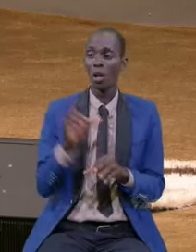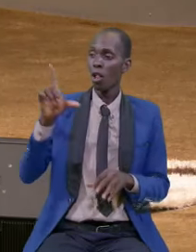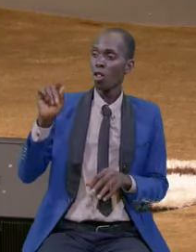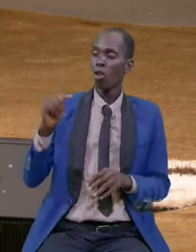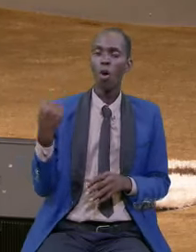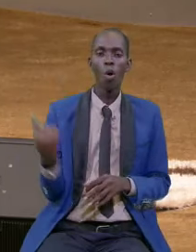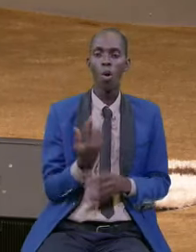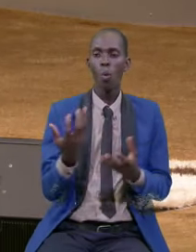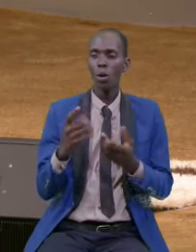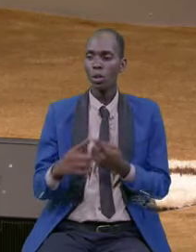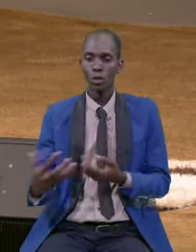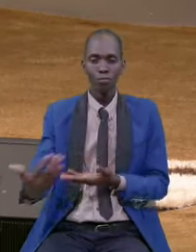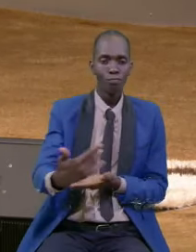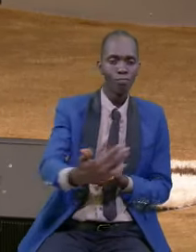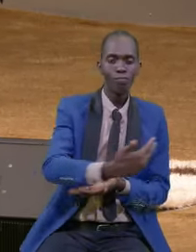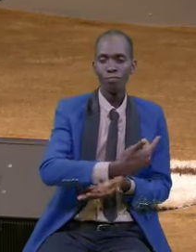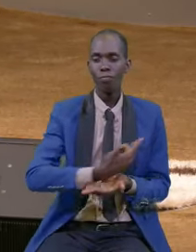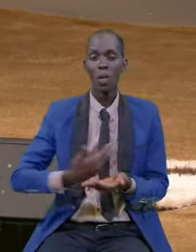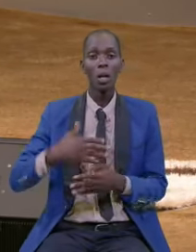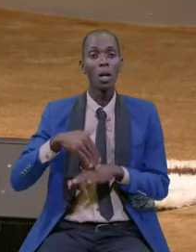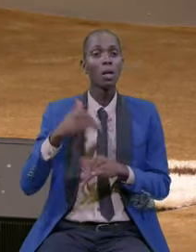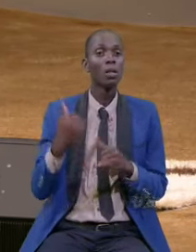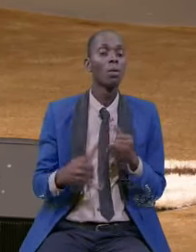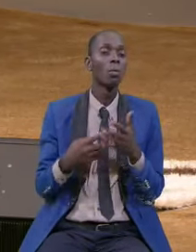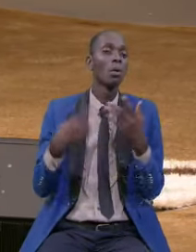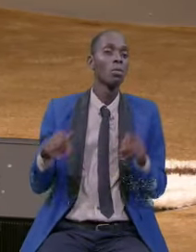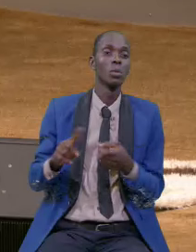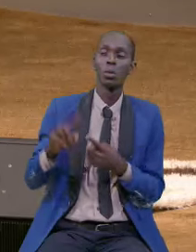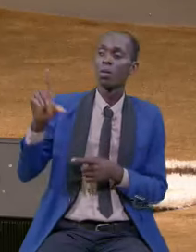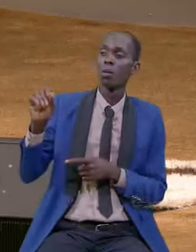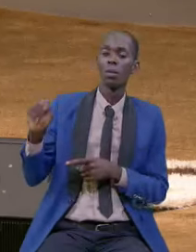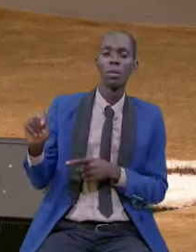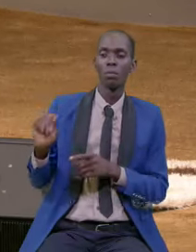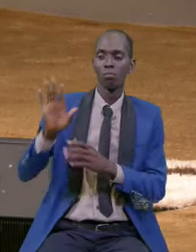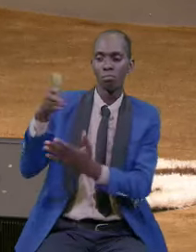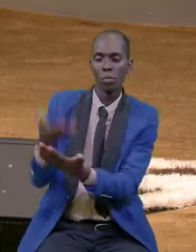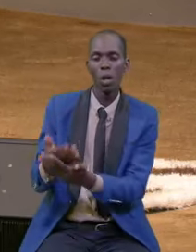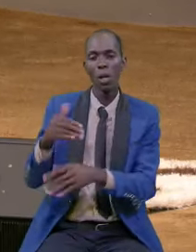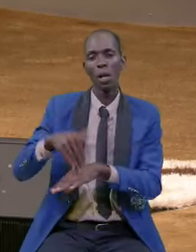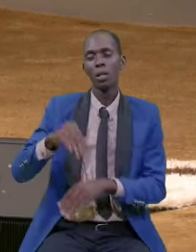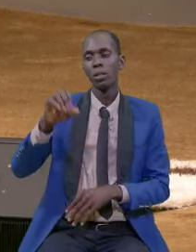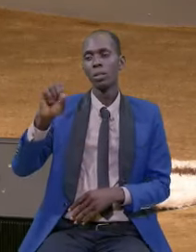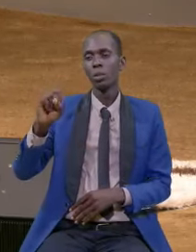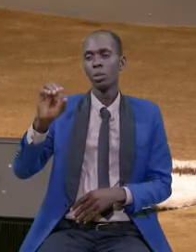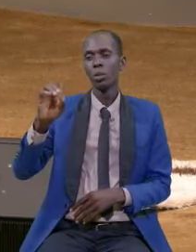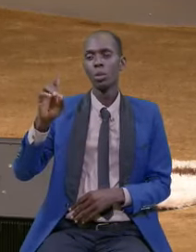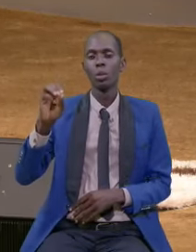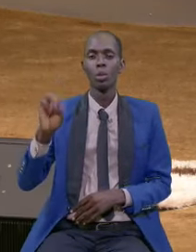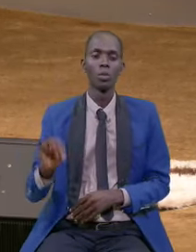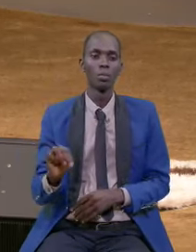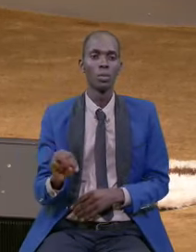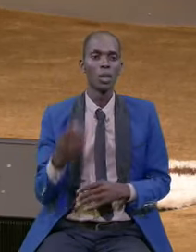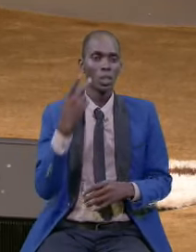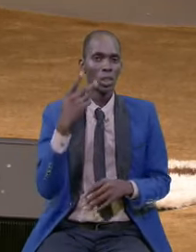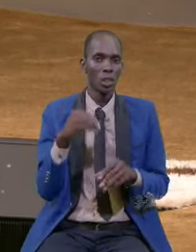grab. Eventually he landed in Sodom. In Hebrews